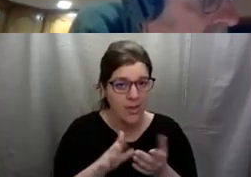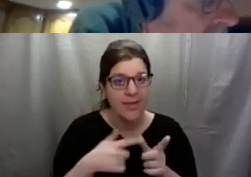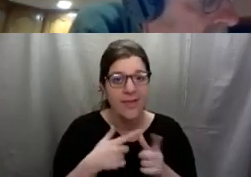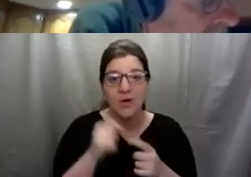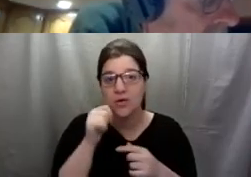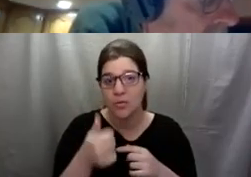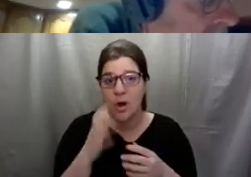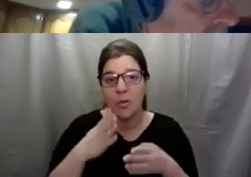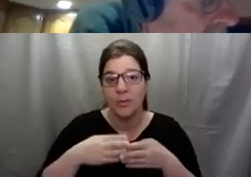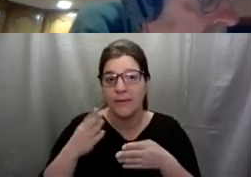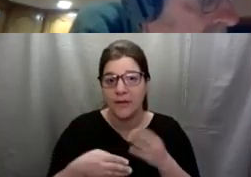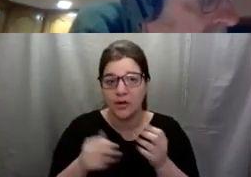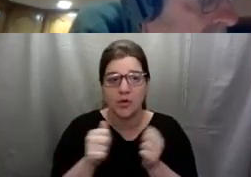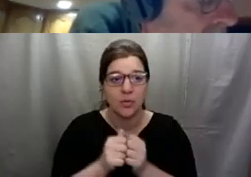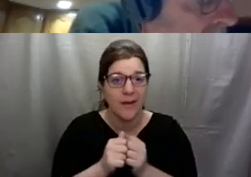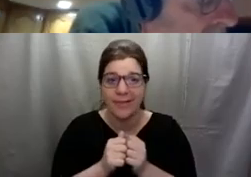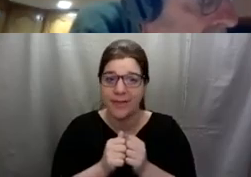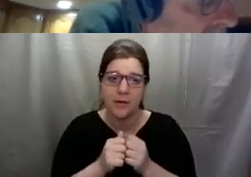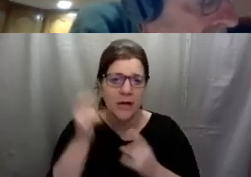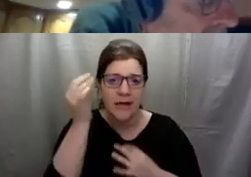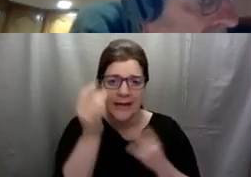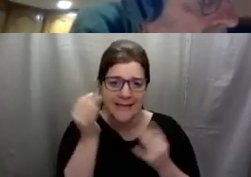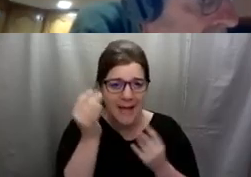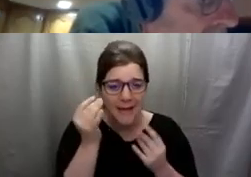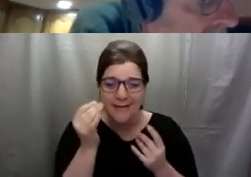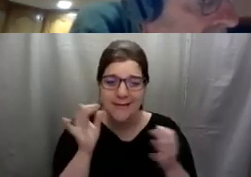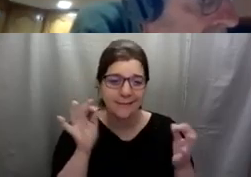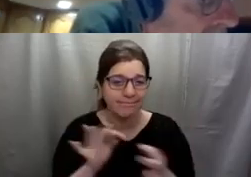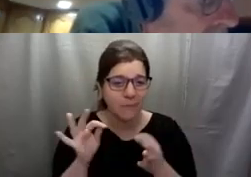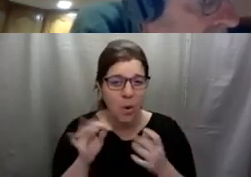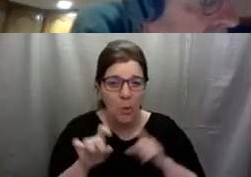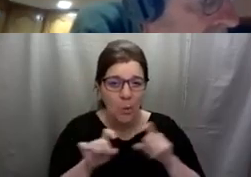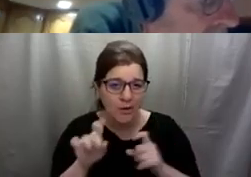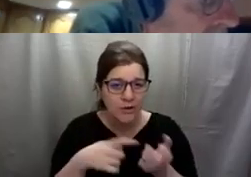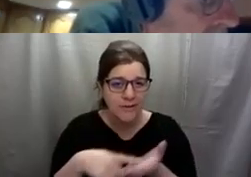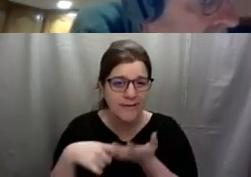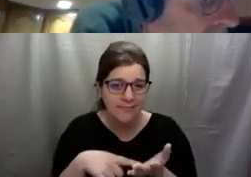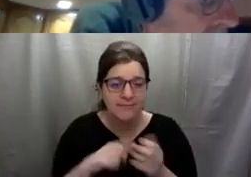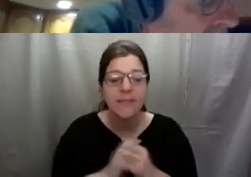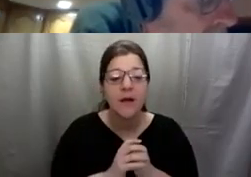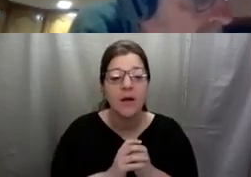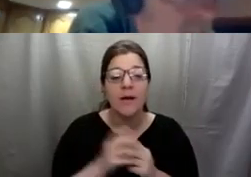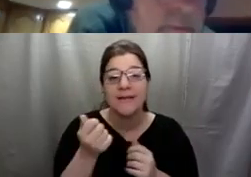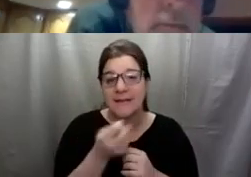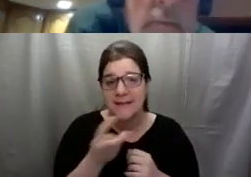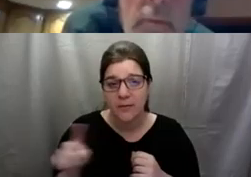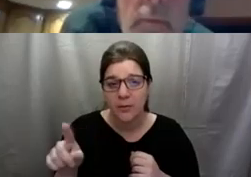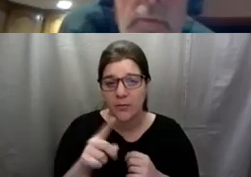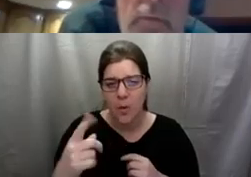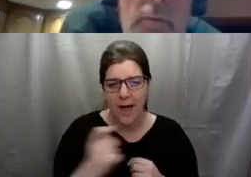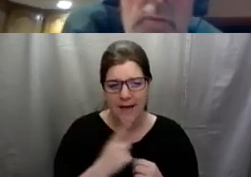with just insights and questions that we might have had. Several of you have asked about